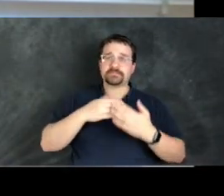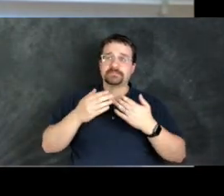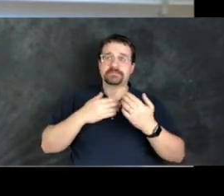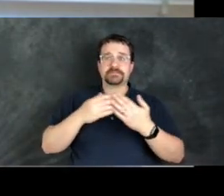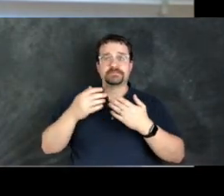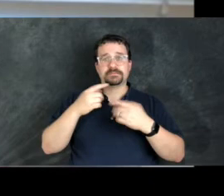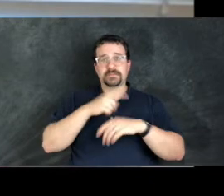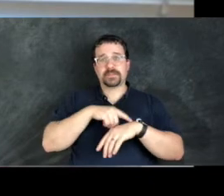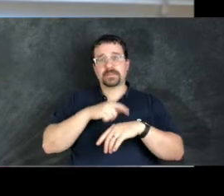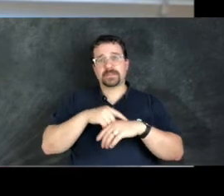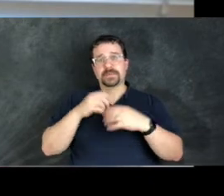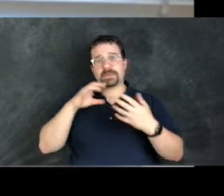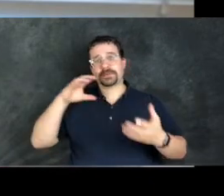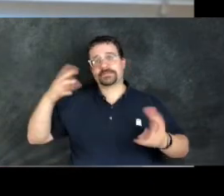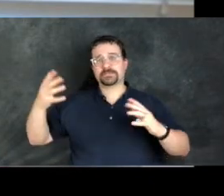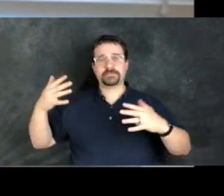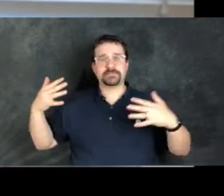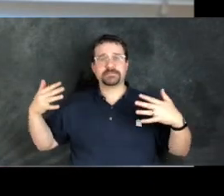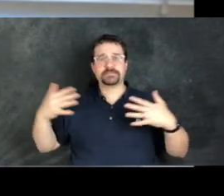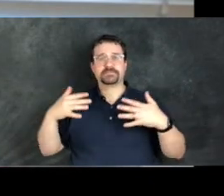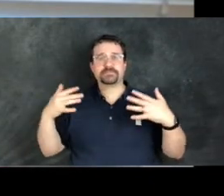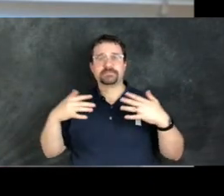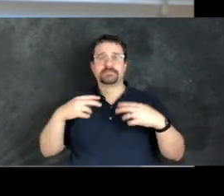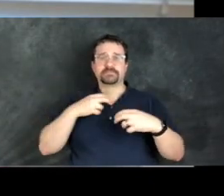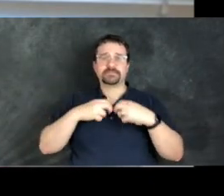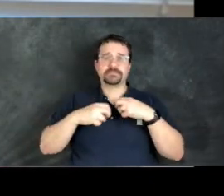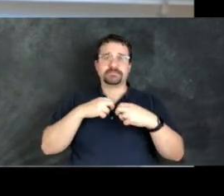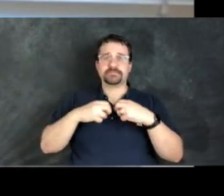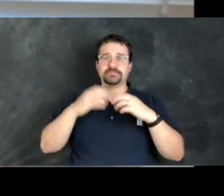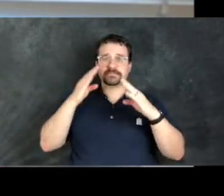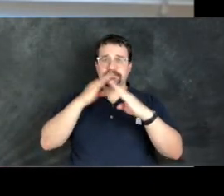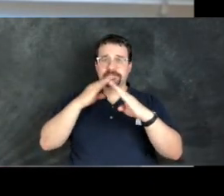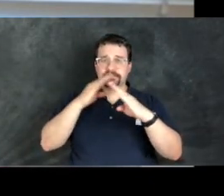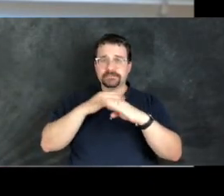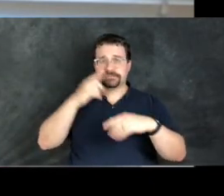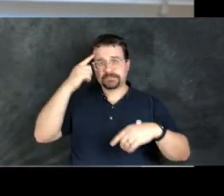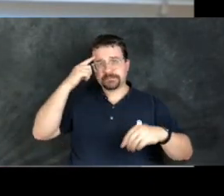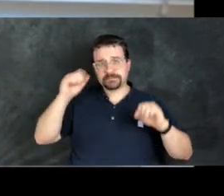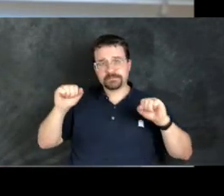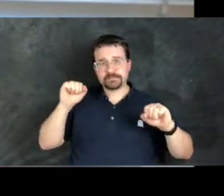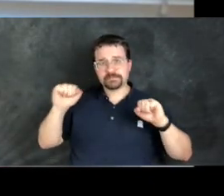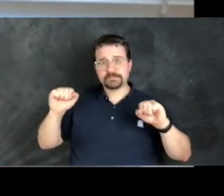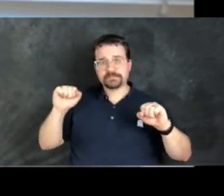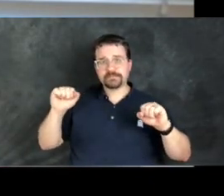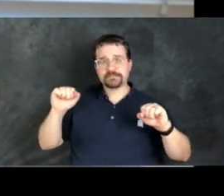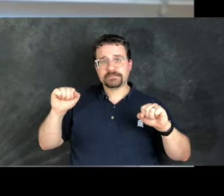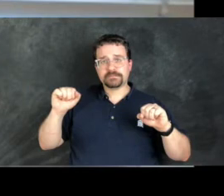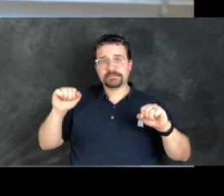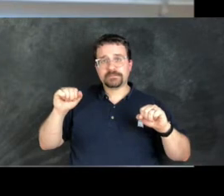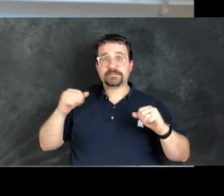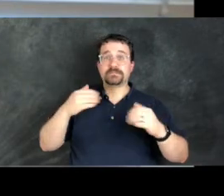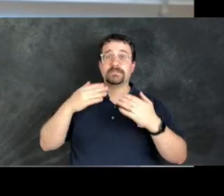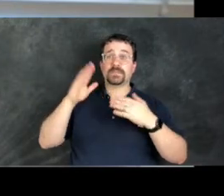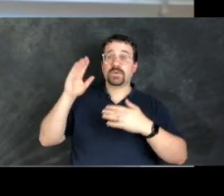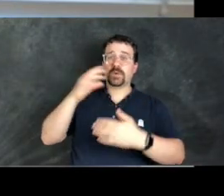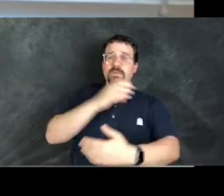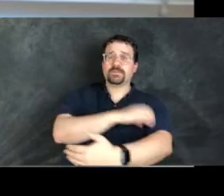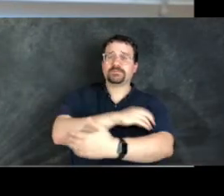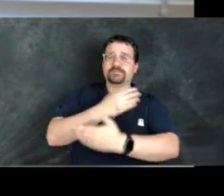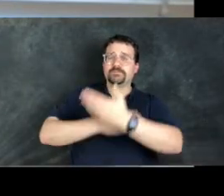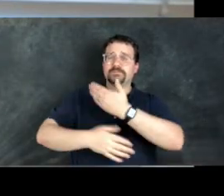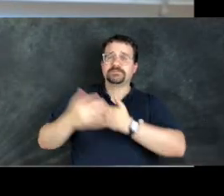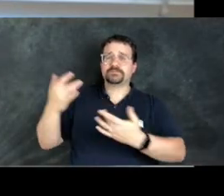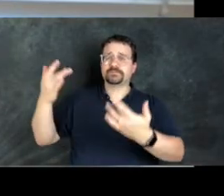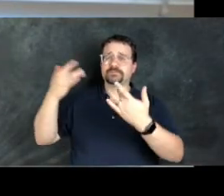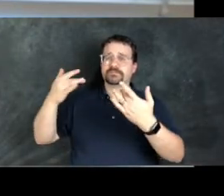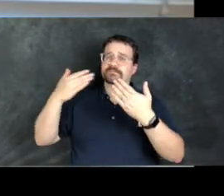even in times of chaos and fear, trouble and doubt. We thank you for your powerful arms